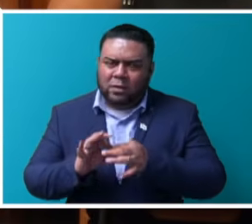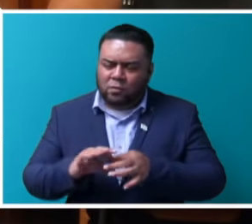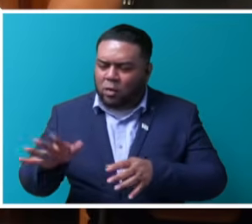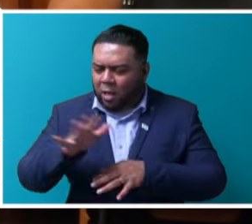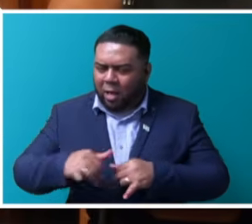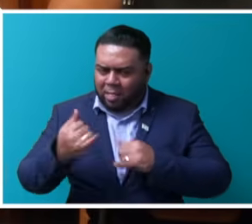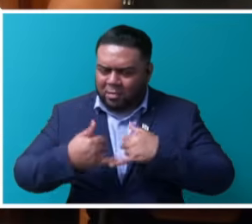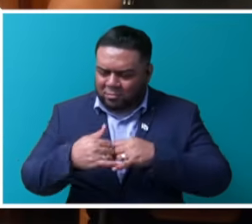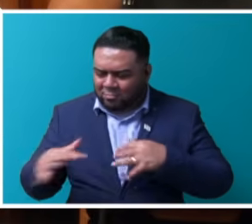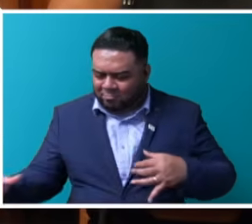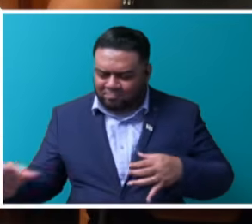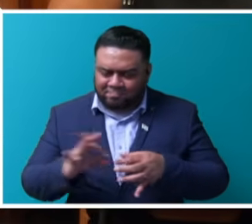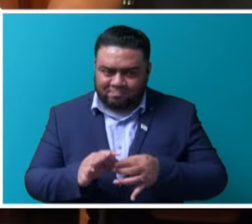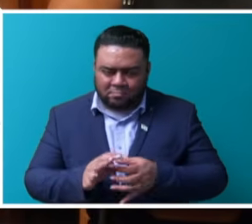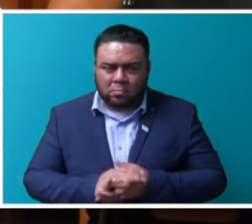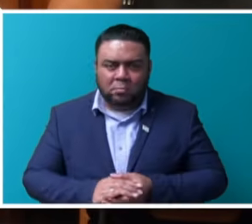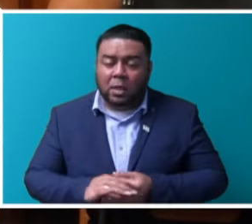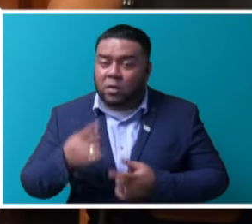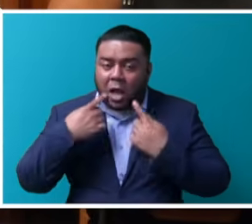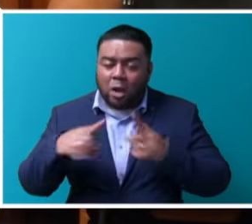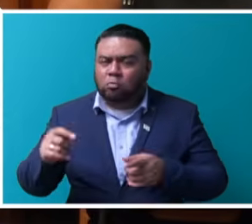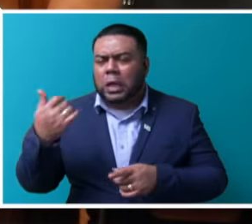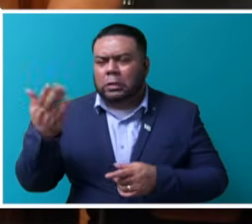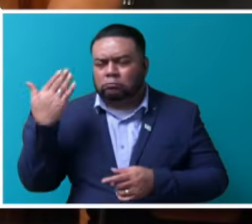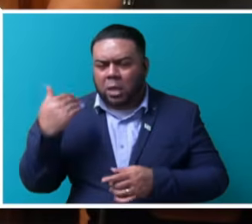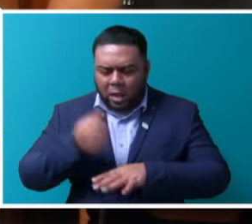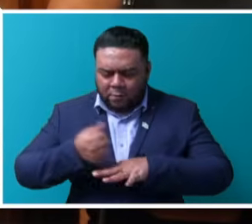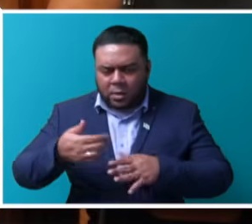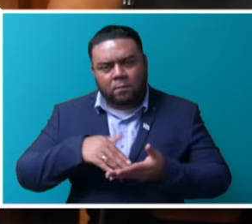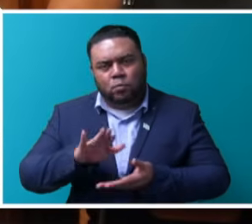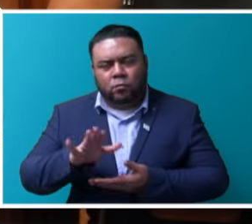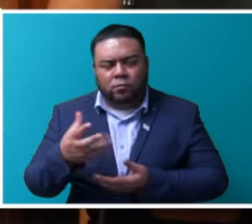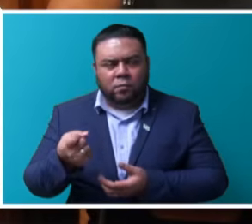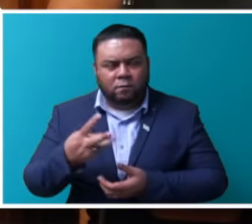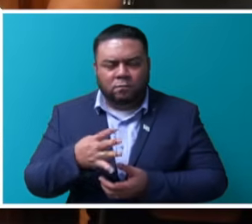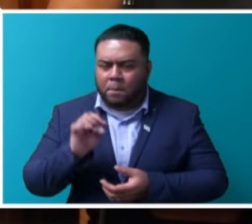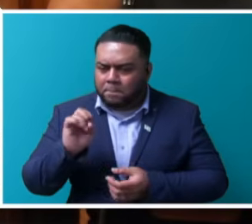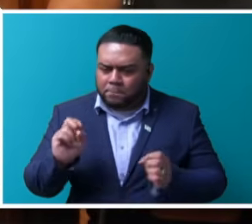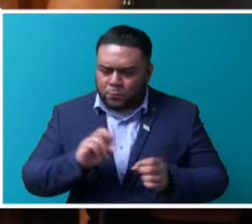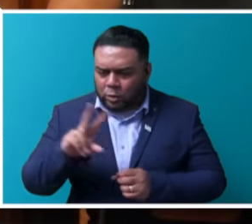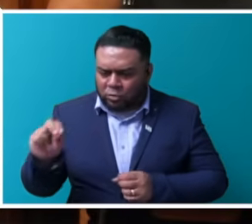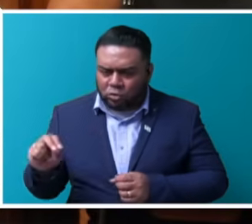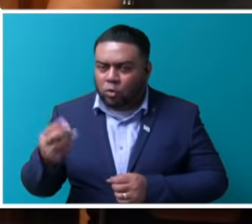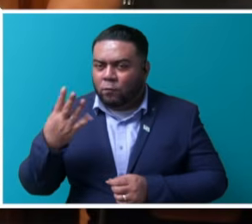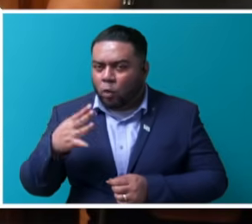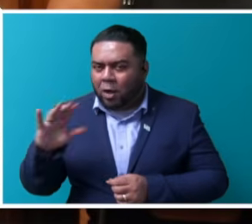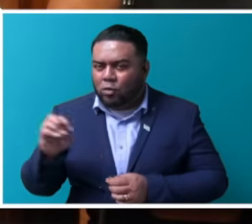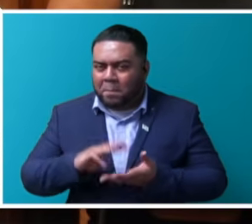islands. Mr. Speaker, as announced earlier, government has approved the replacement of 4 critical bridges of a total cost of $400